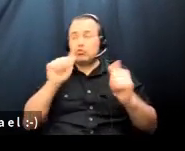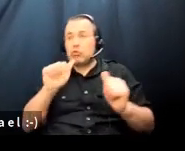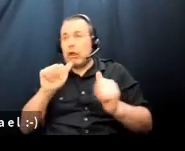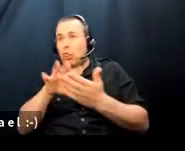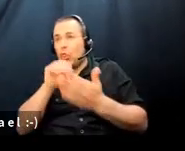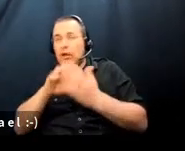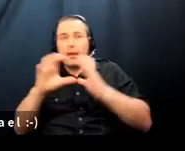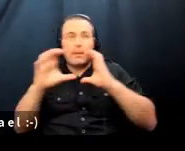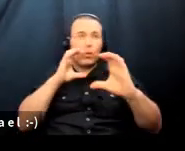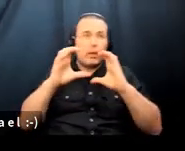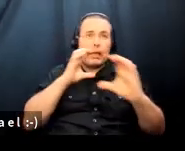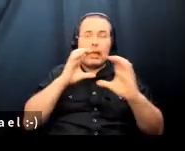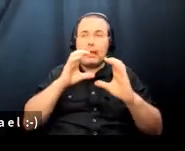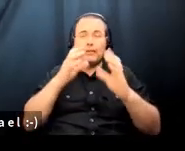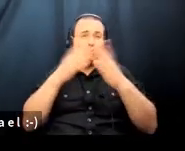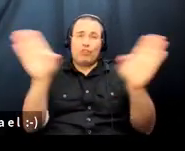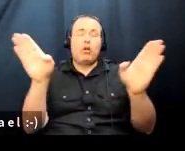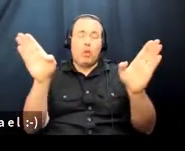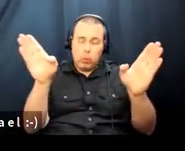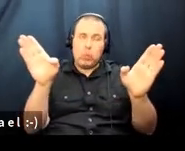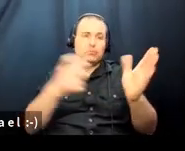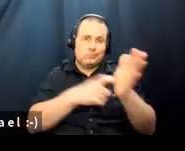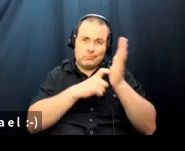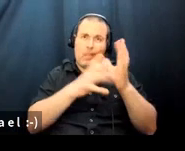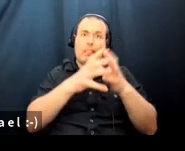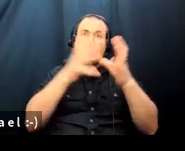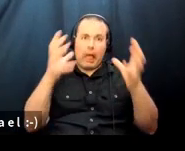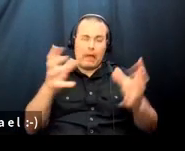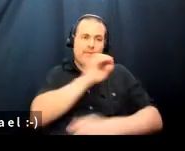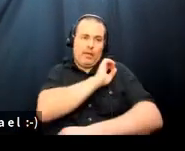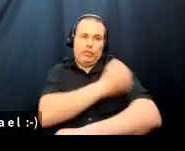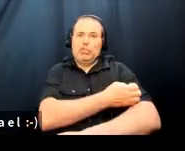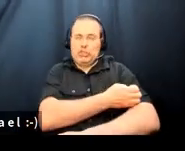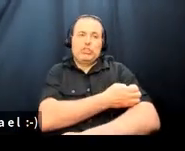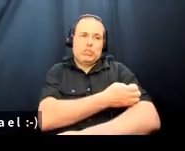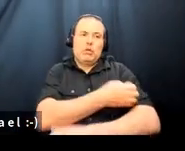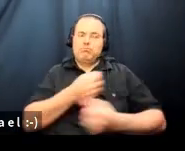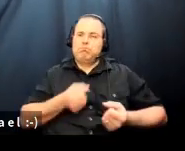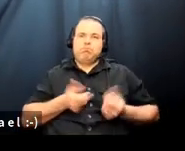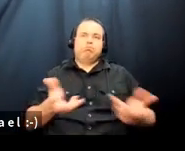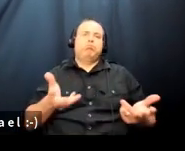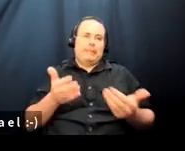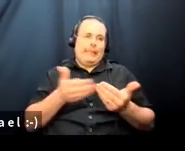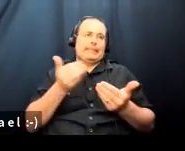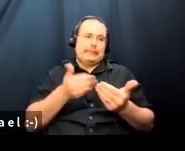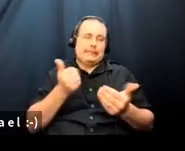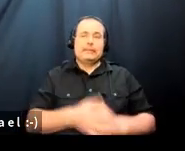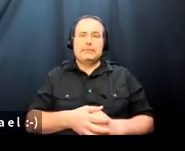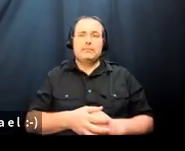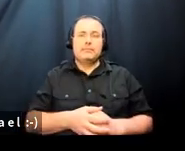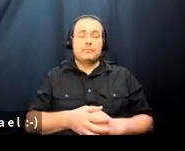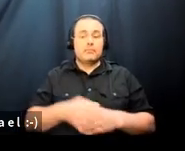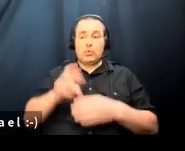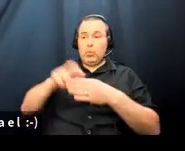to communicate in general. As a result, and this is really important, if you hear